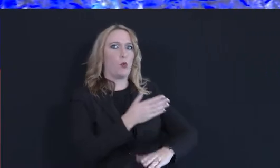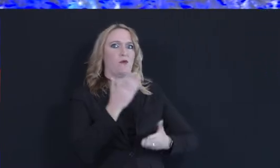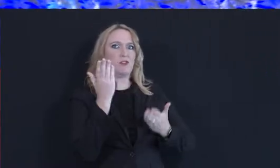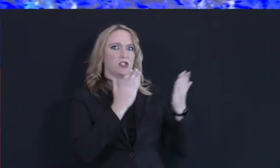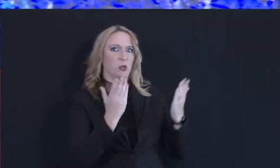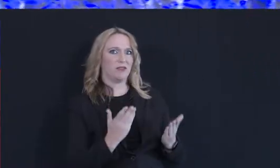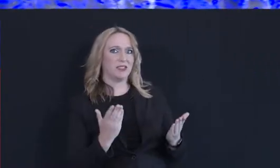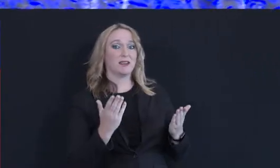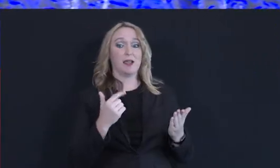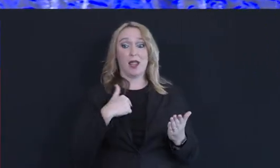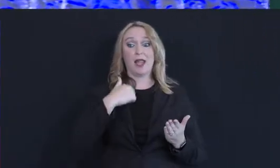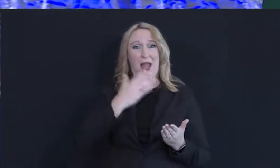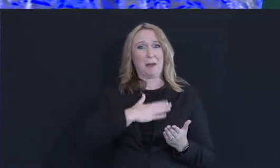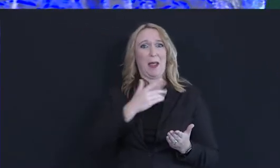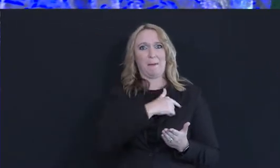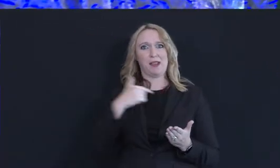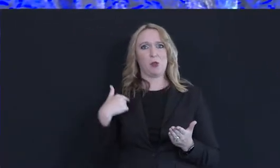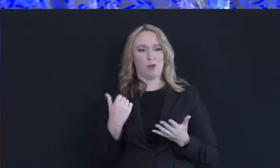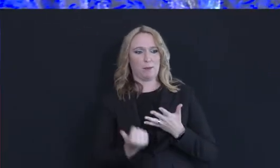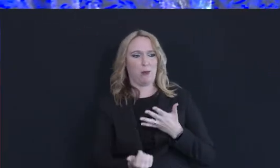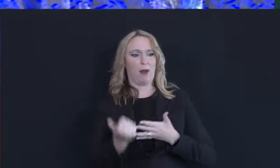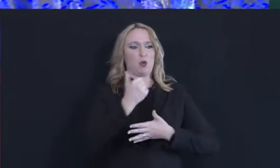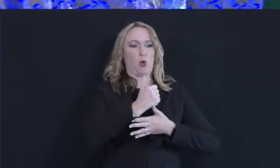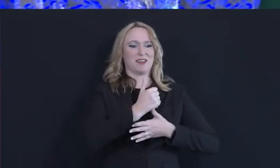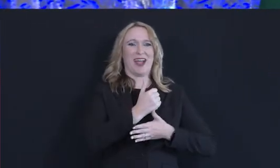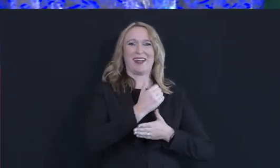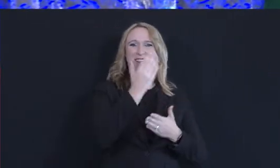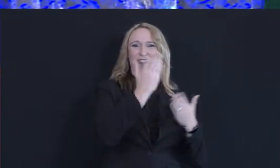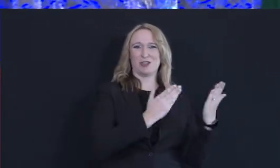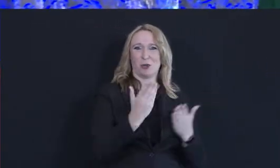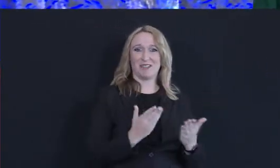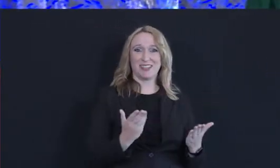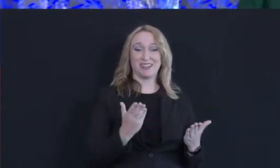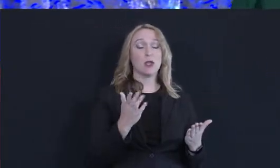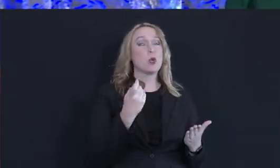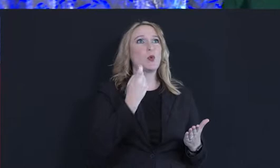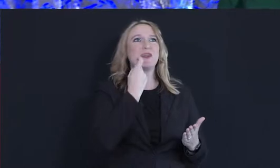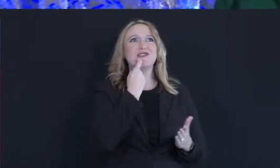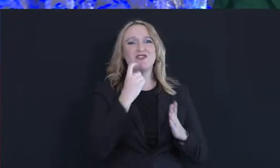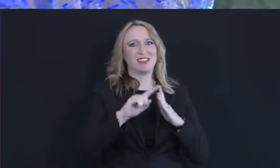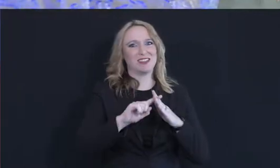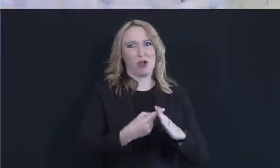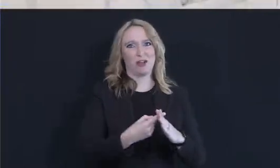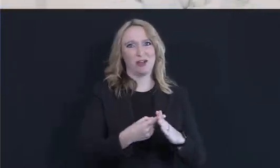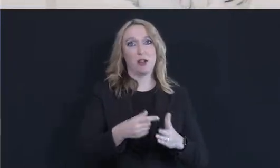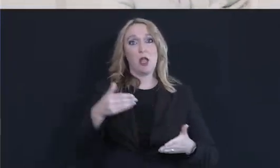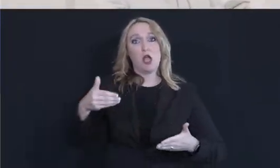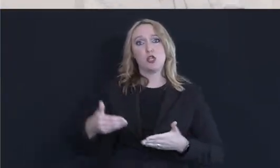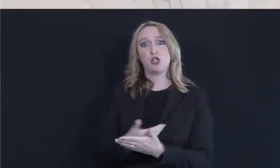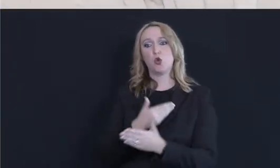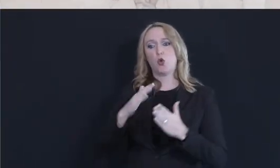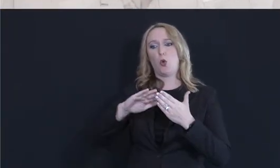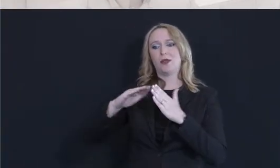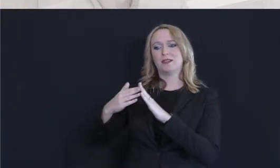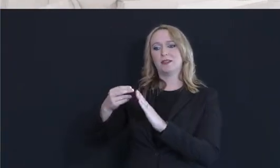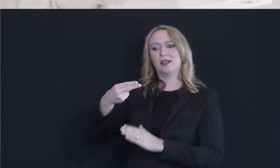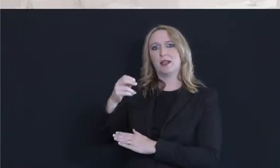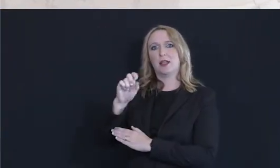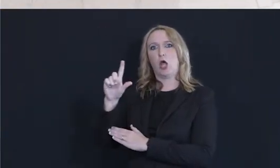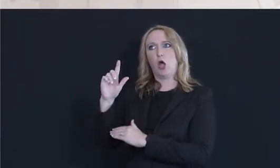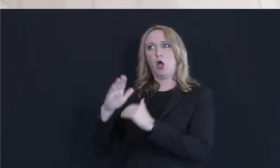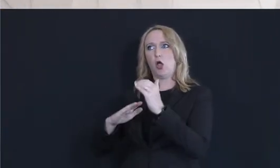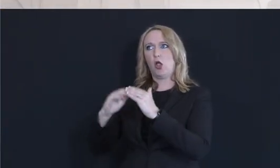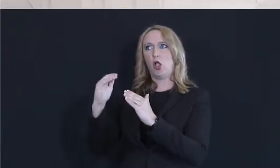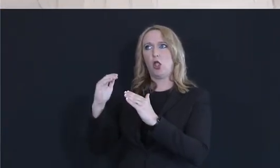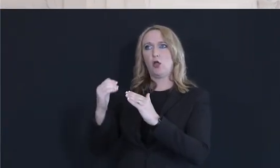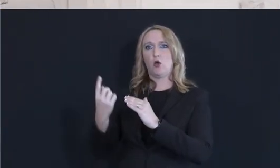proud of the prioritization to make this possible and by the way we're just getting started in our new city hall the development services floor will